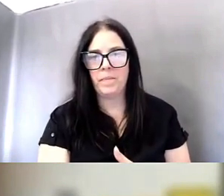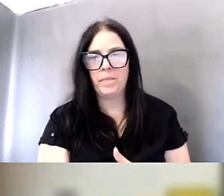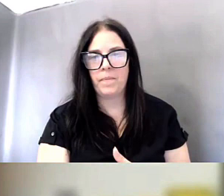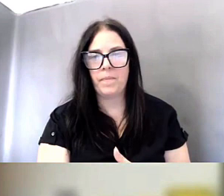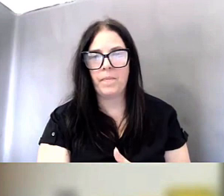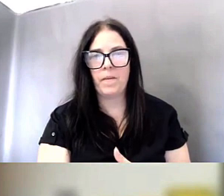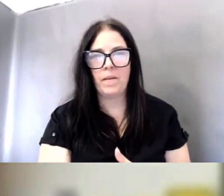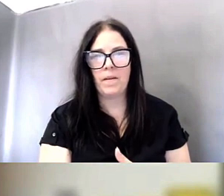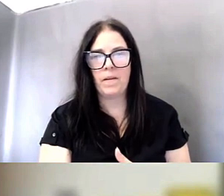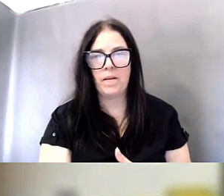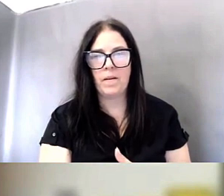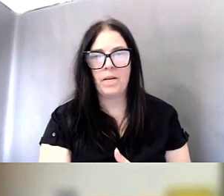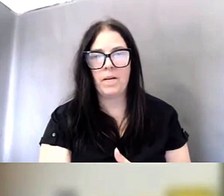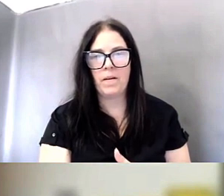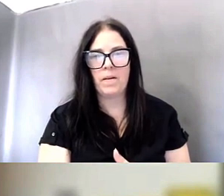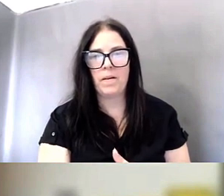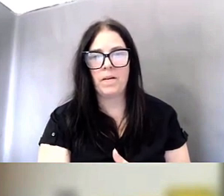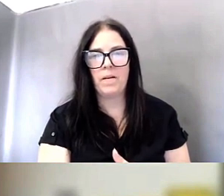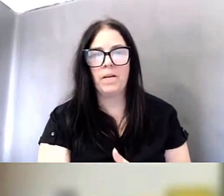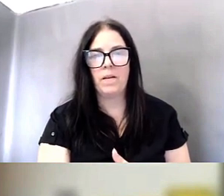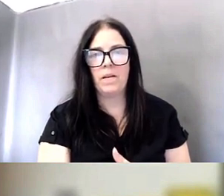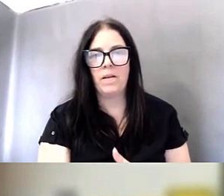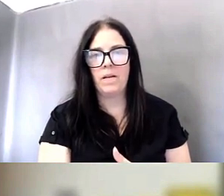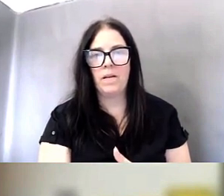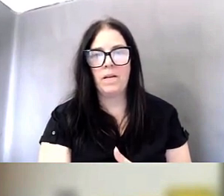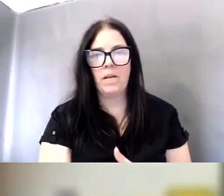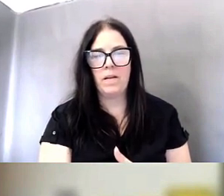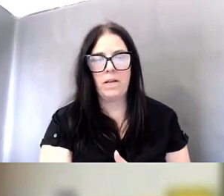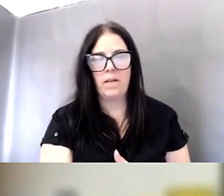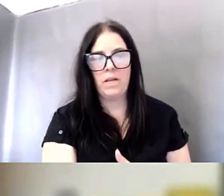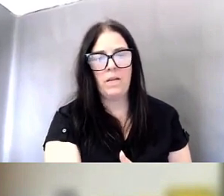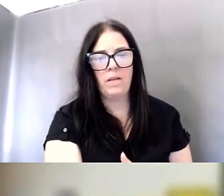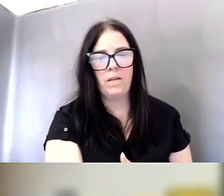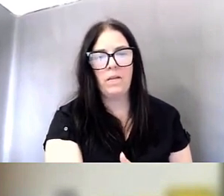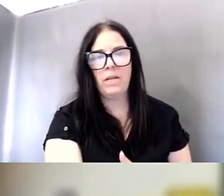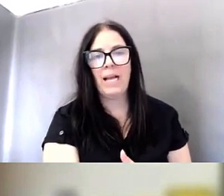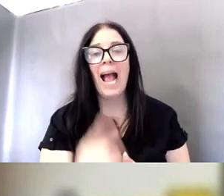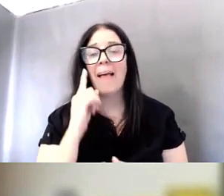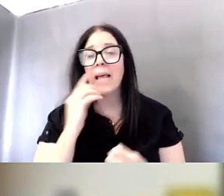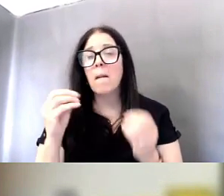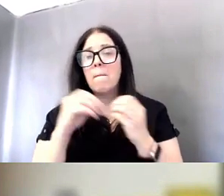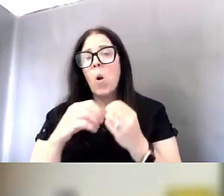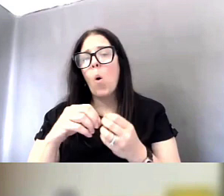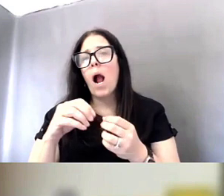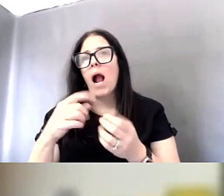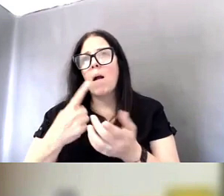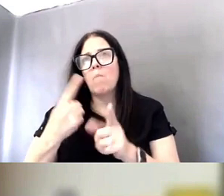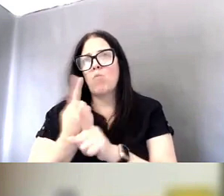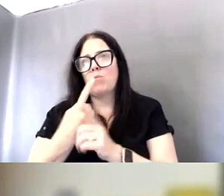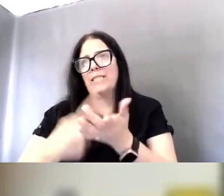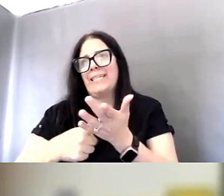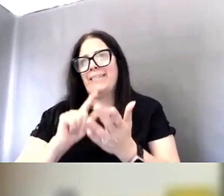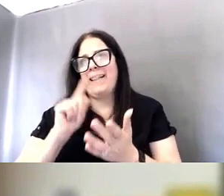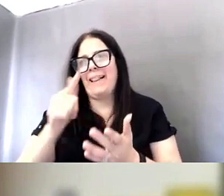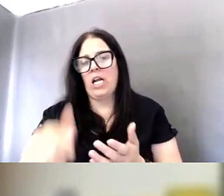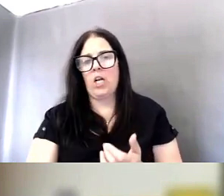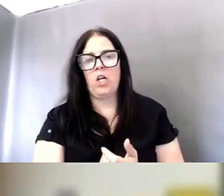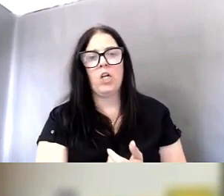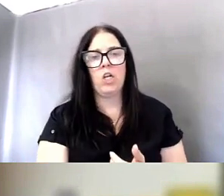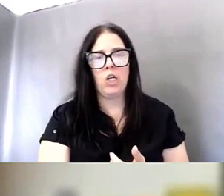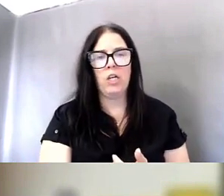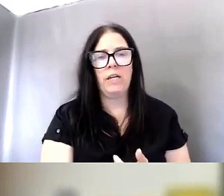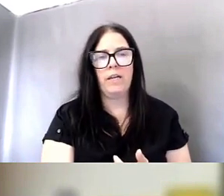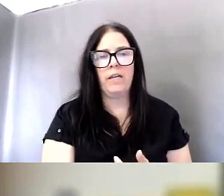I think it would be appropriate to talk more about in depth maybe when we have the showcase, but it